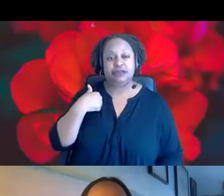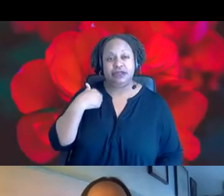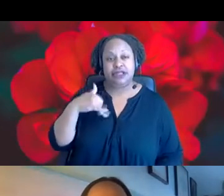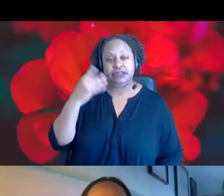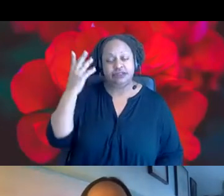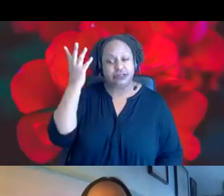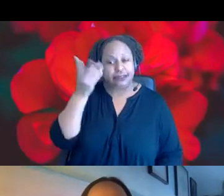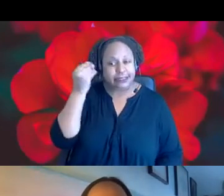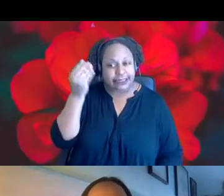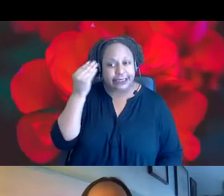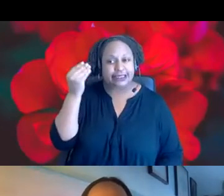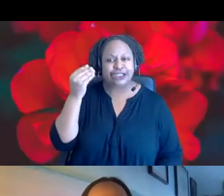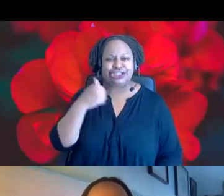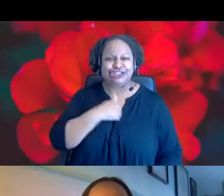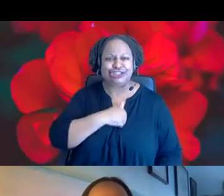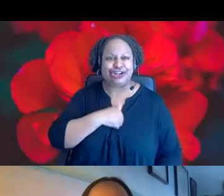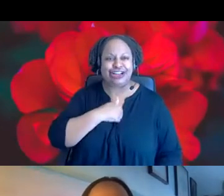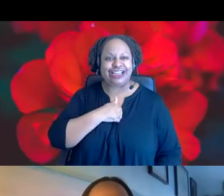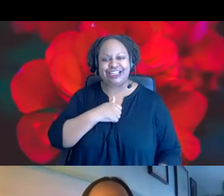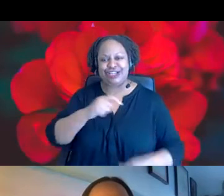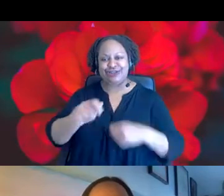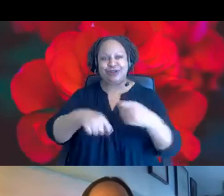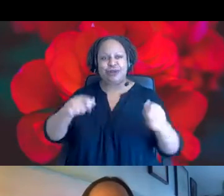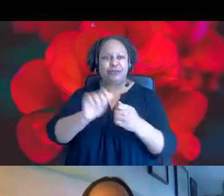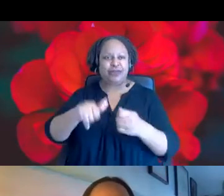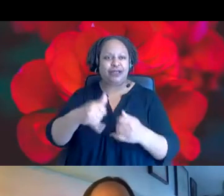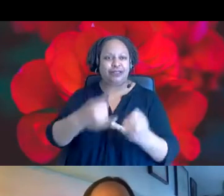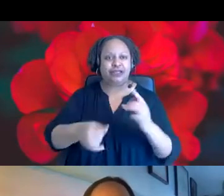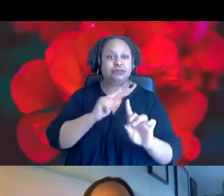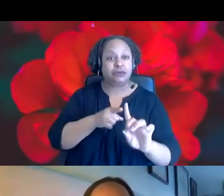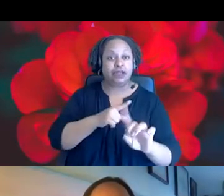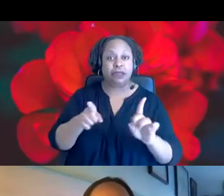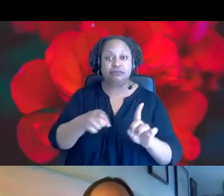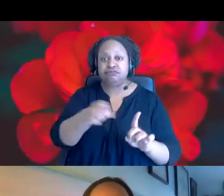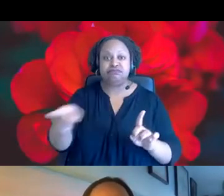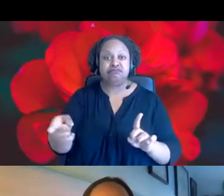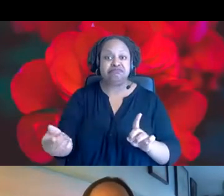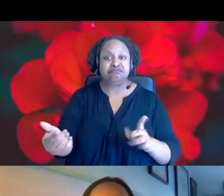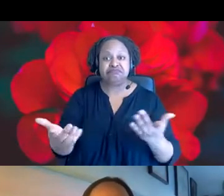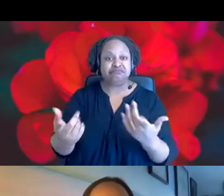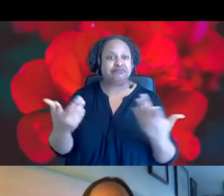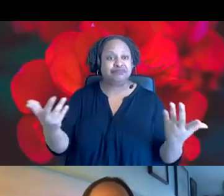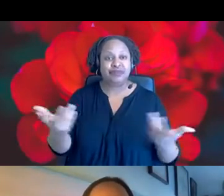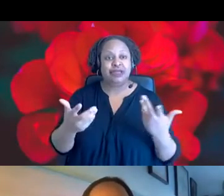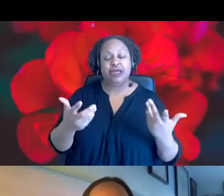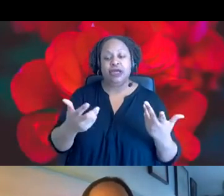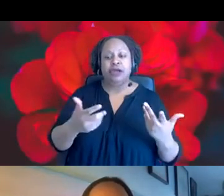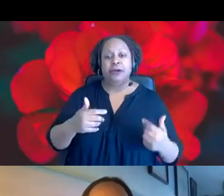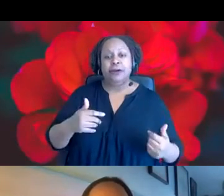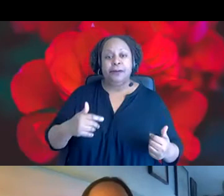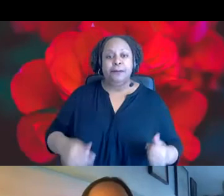thought. Sorry to leave people with, but I'd love you to chime in on that, just in terms of this conversation about where do we want to be